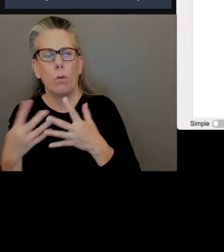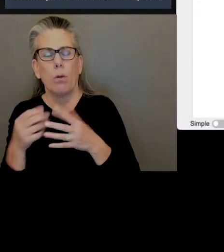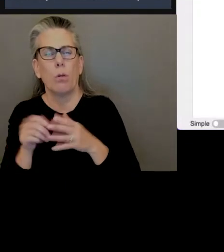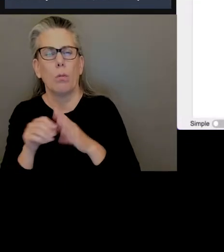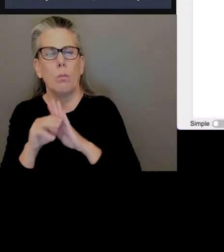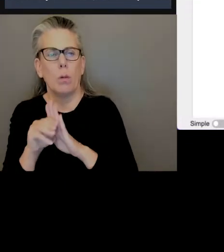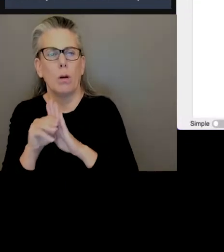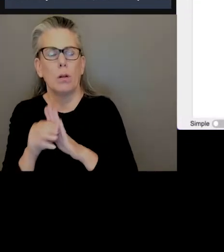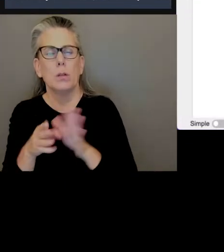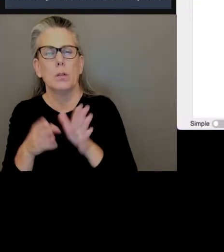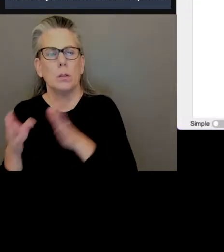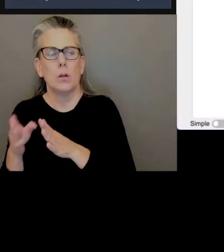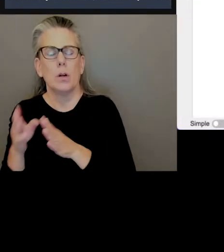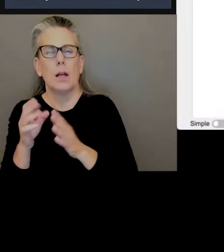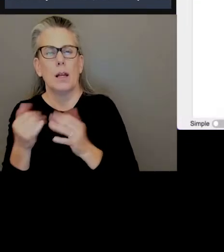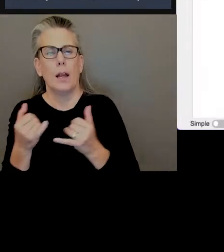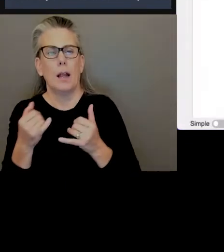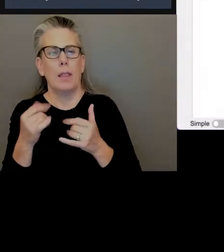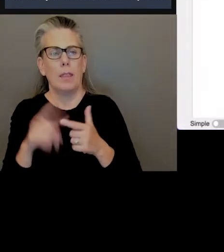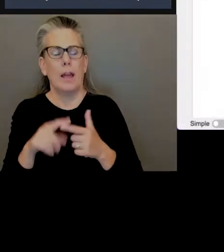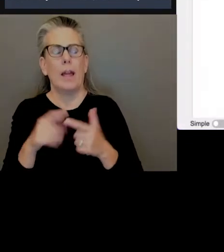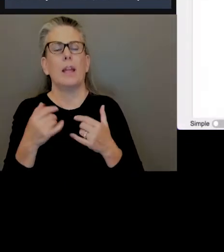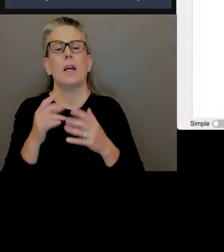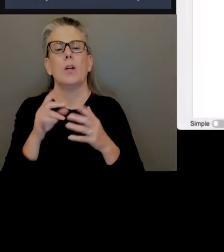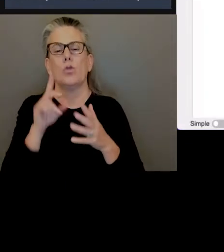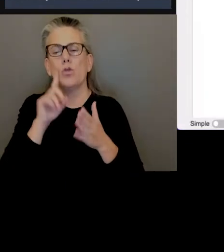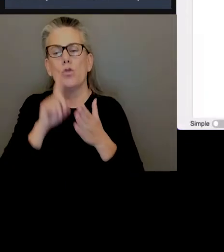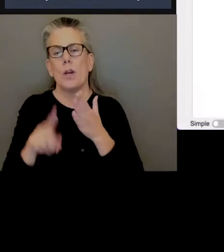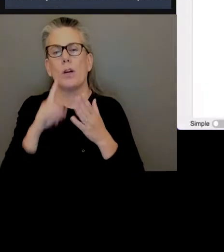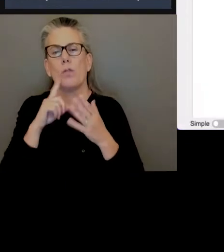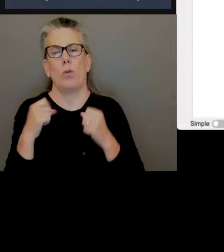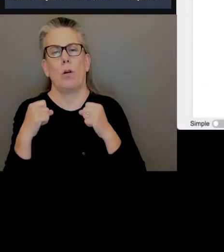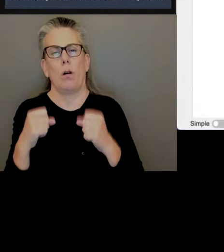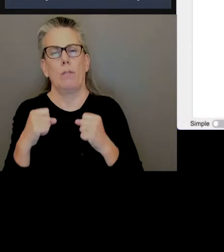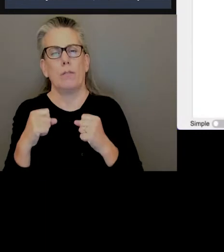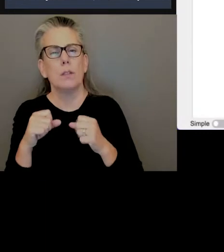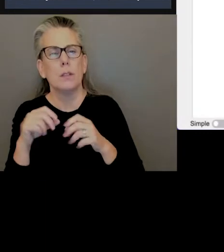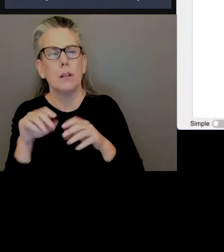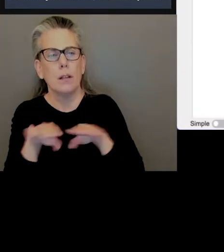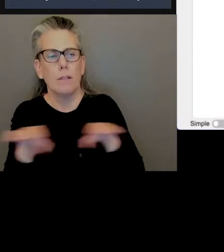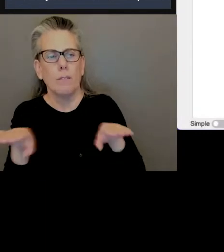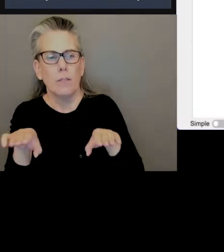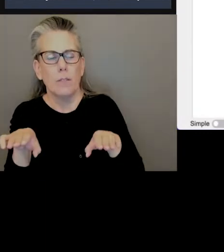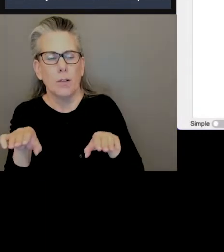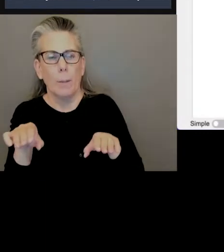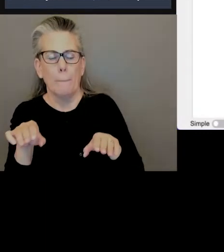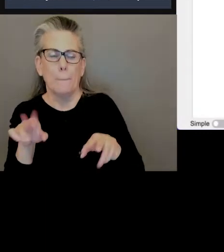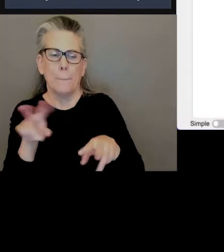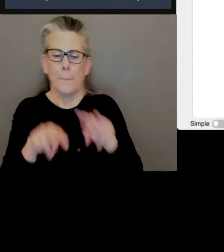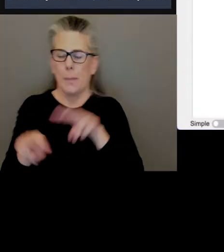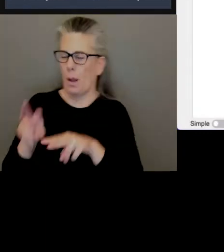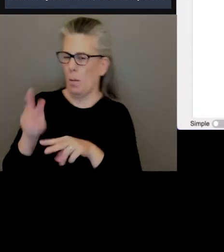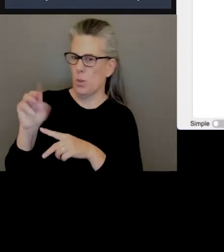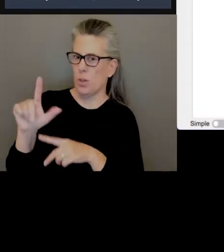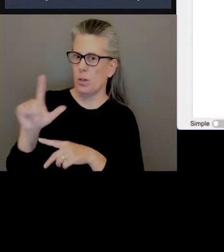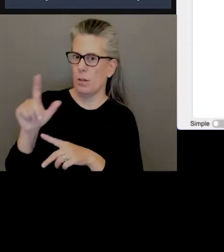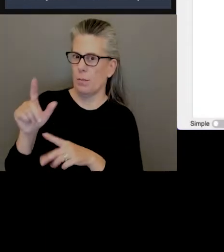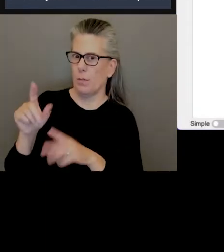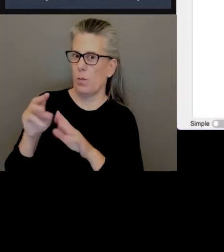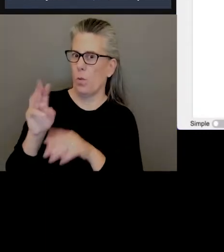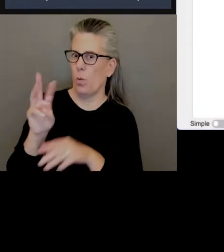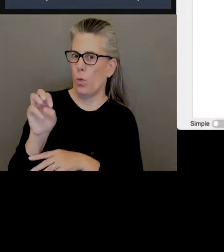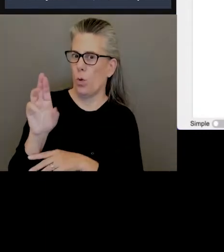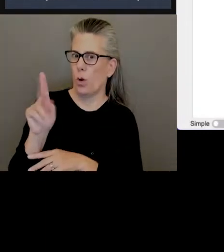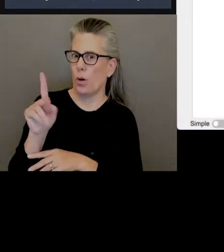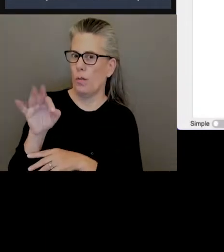pipeline components. Now these components are basically what will define your steps in your machine learning workflow. And each of these